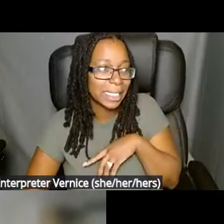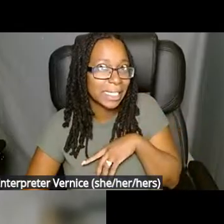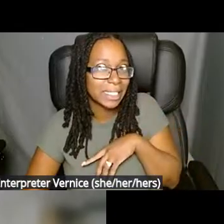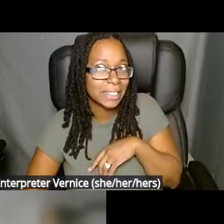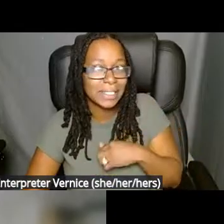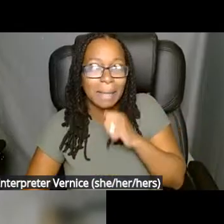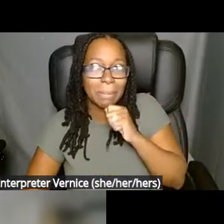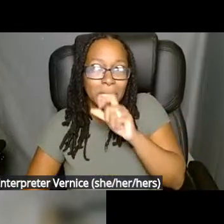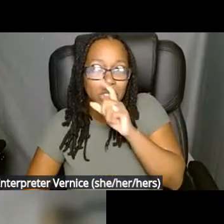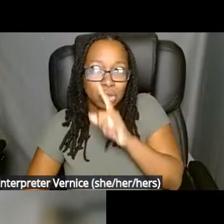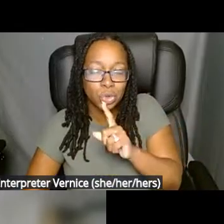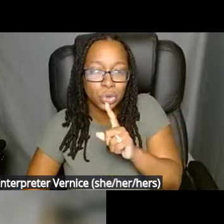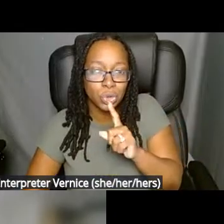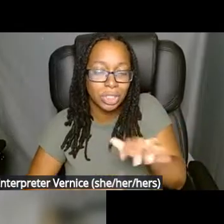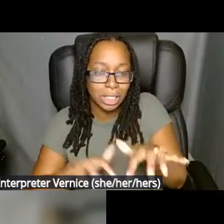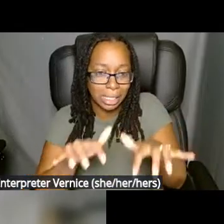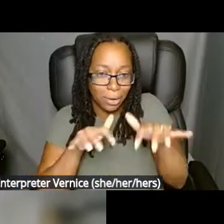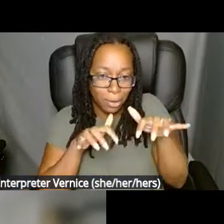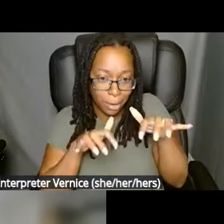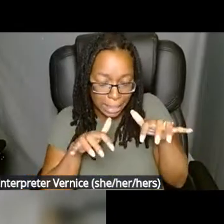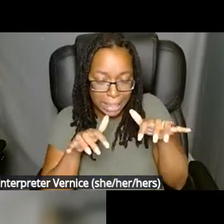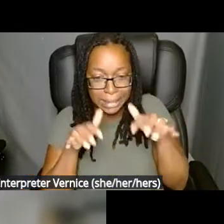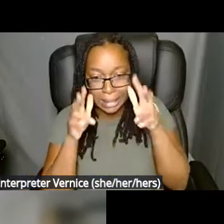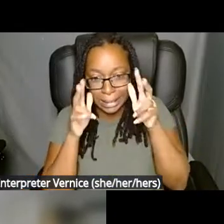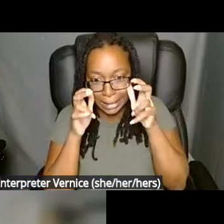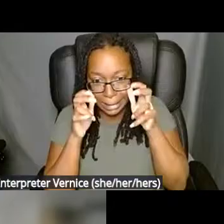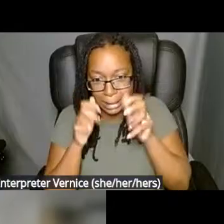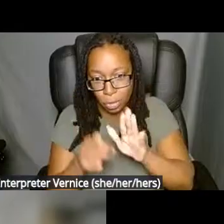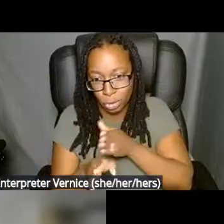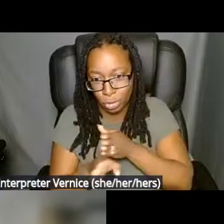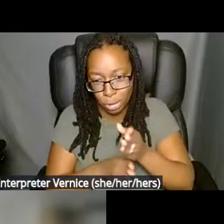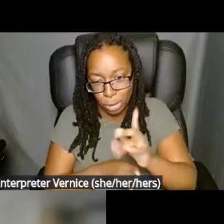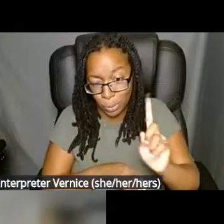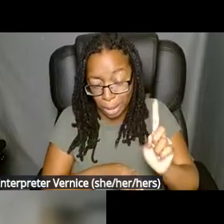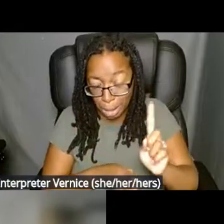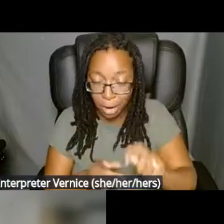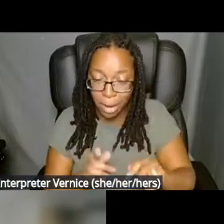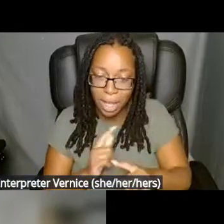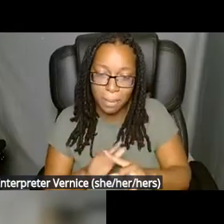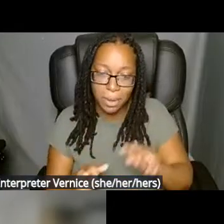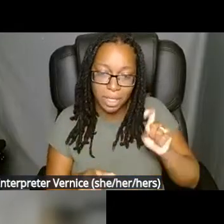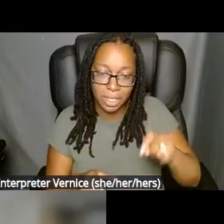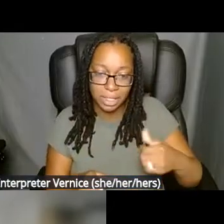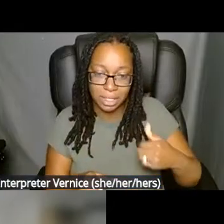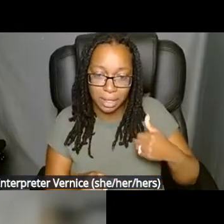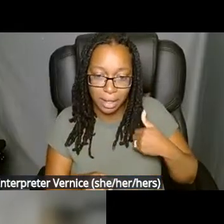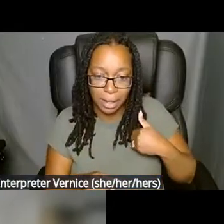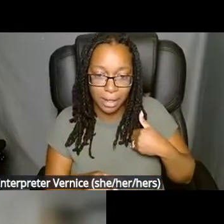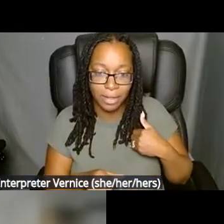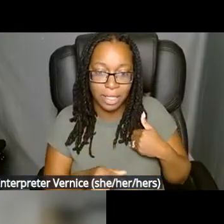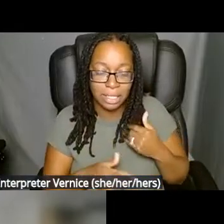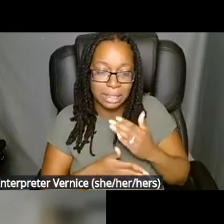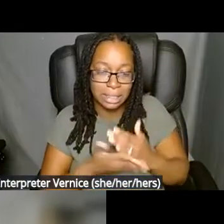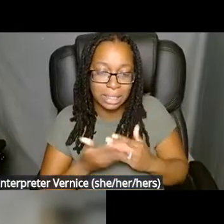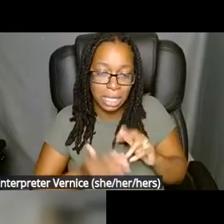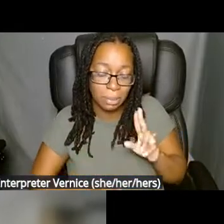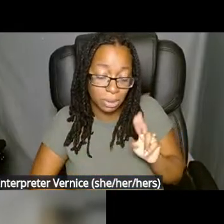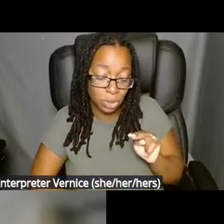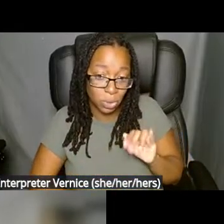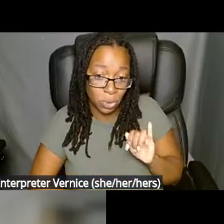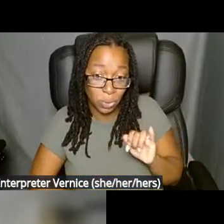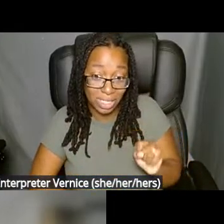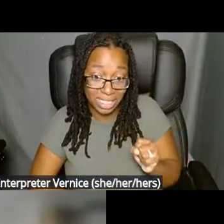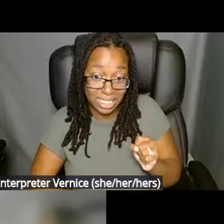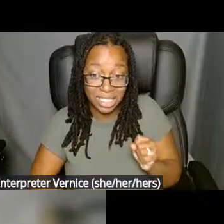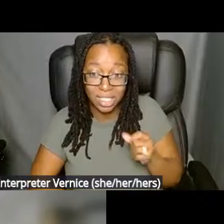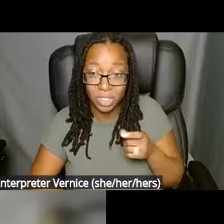terms of their careers, but being in unis is really, really helpful because you could literally contact